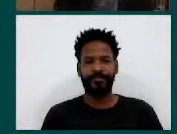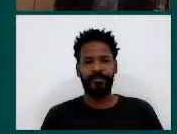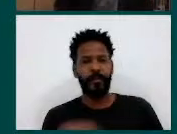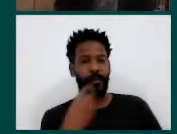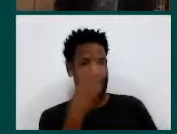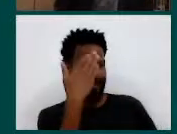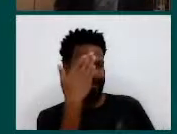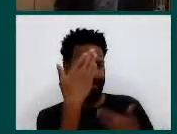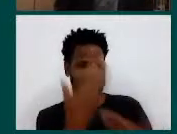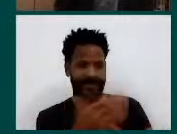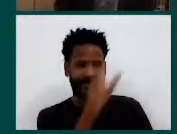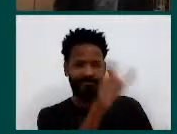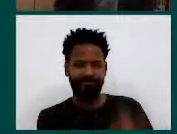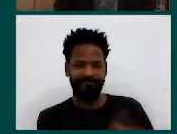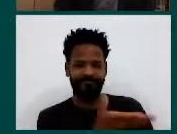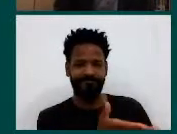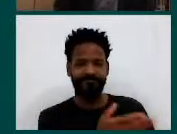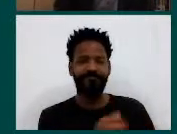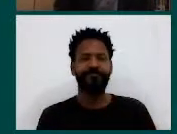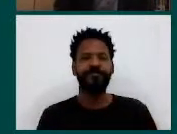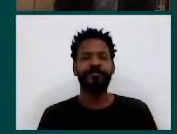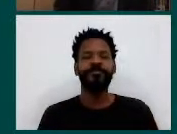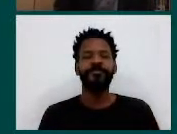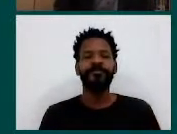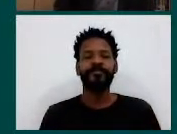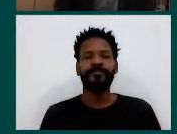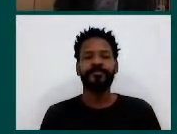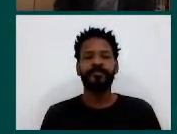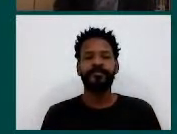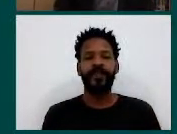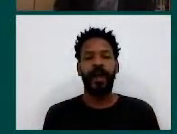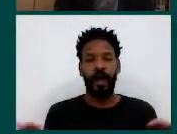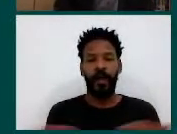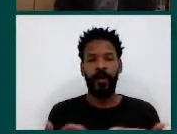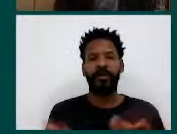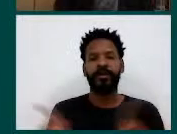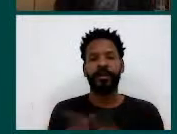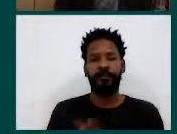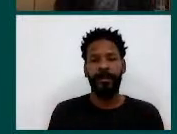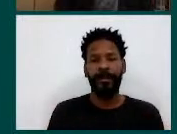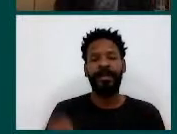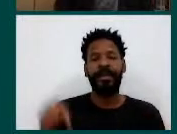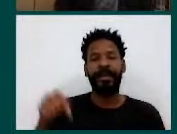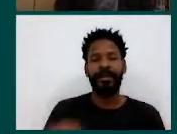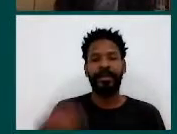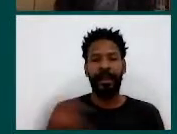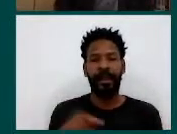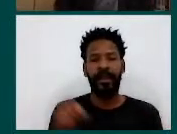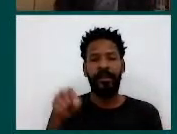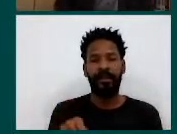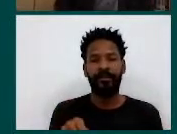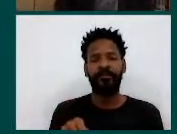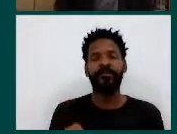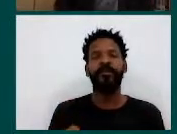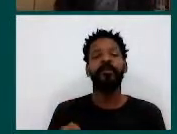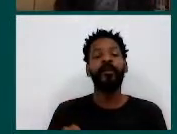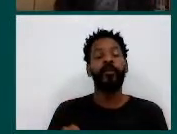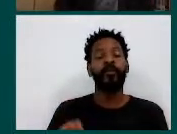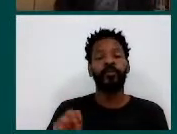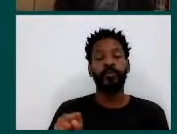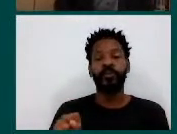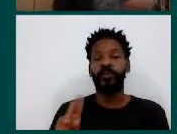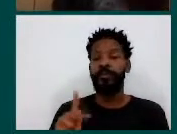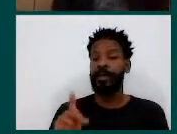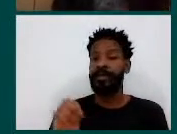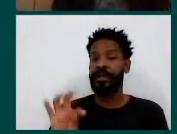ao senhor We Rony pela thank disponibilidade. E Mr. nós temos Rony, online aqui conosco também and nessa we're abertura o online superintendente de inovação de Minas with Gerais, the o